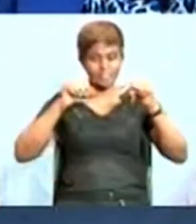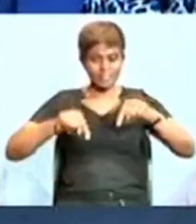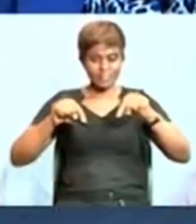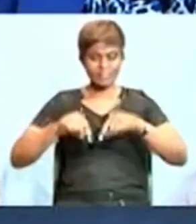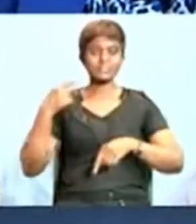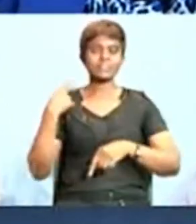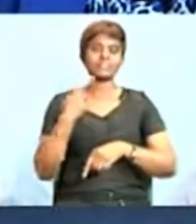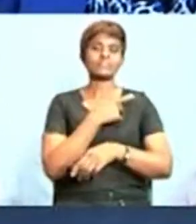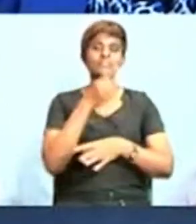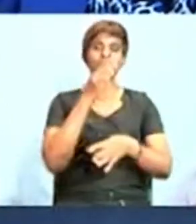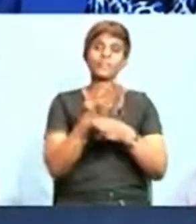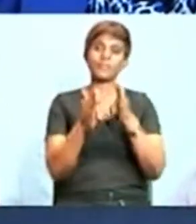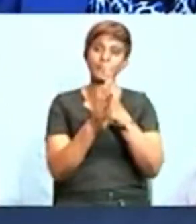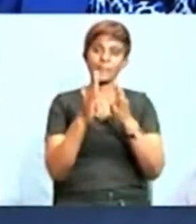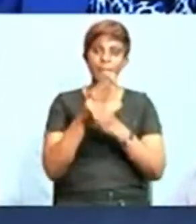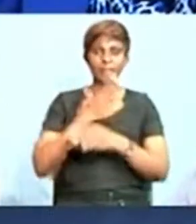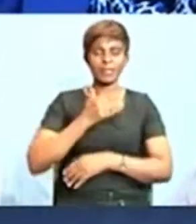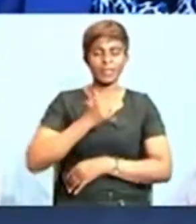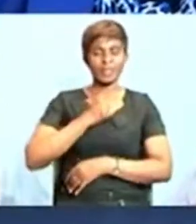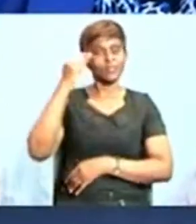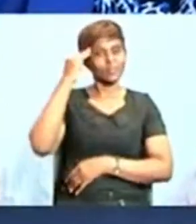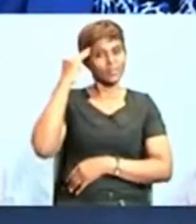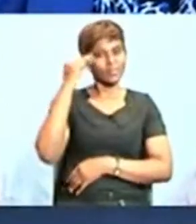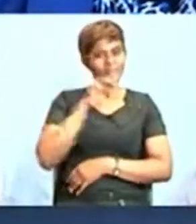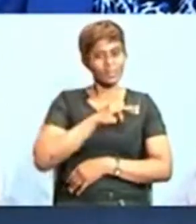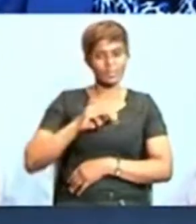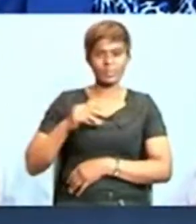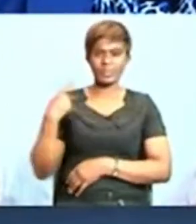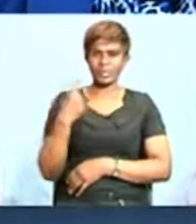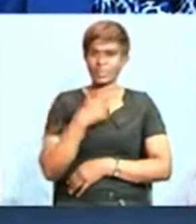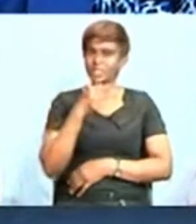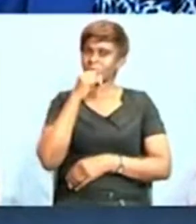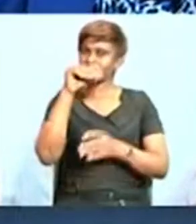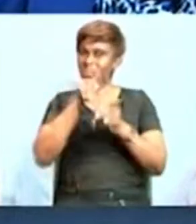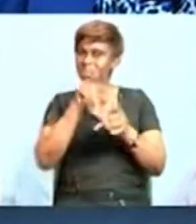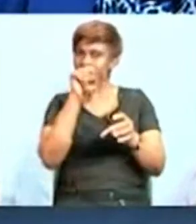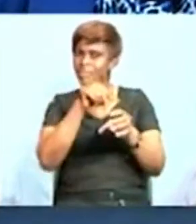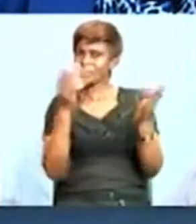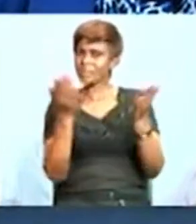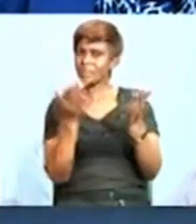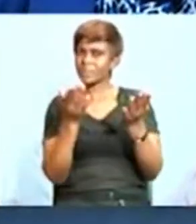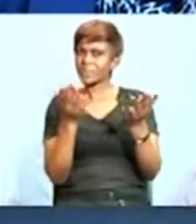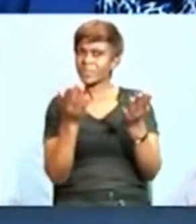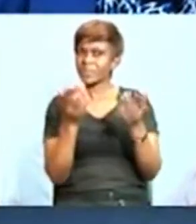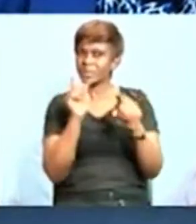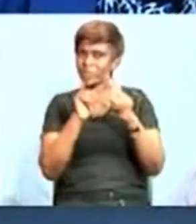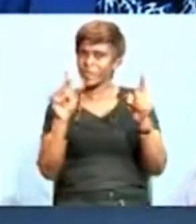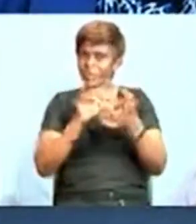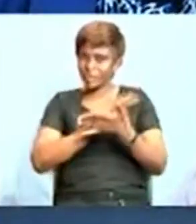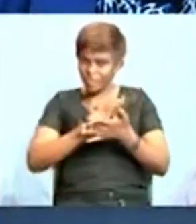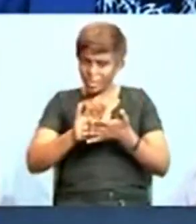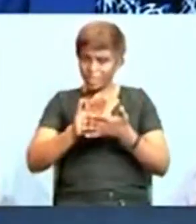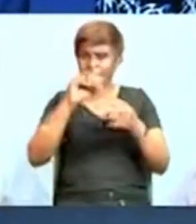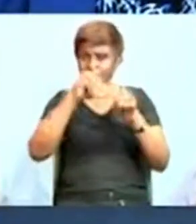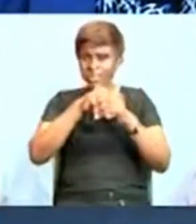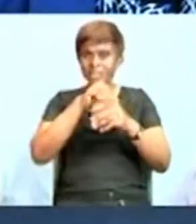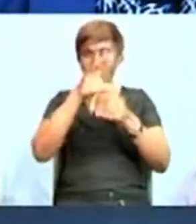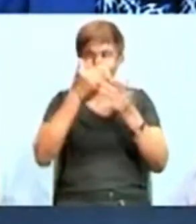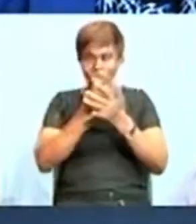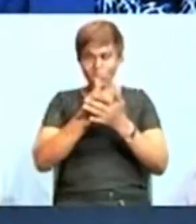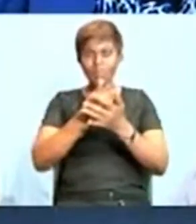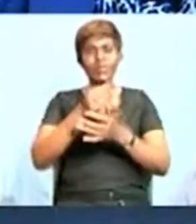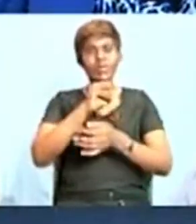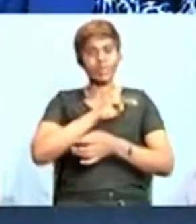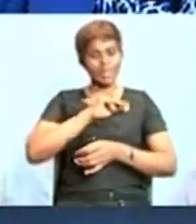Parliament buildings. I know the members of Parliament are not here, but cleanliness here includes everyone, members of